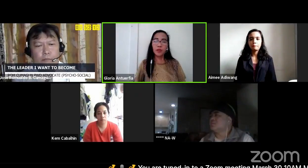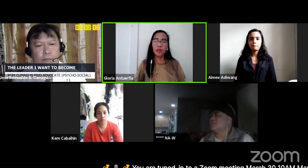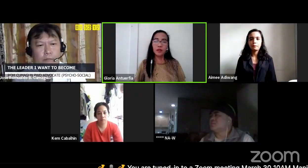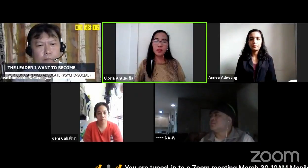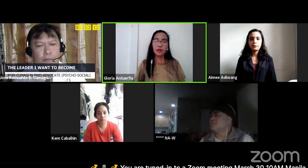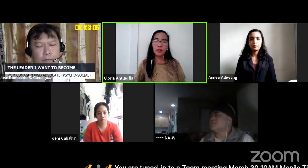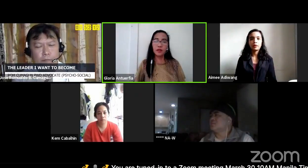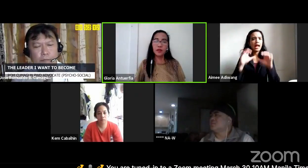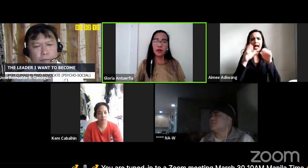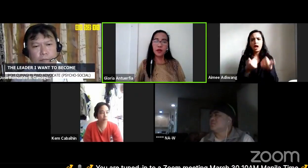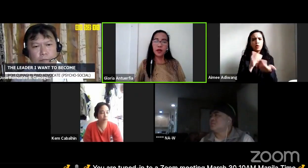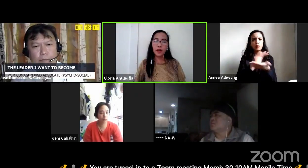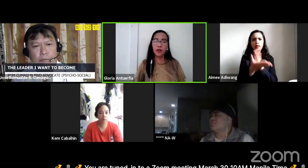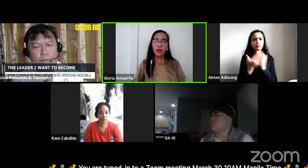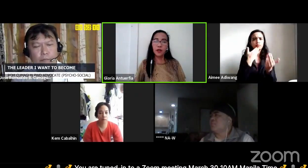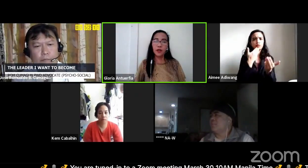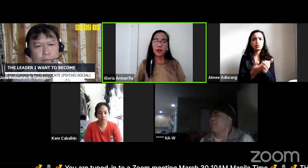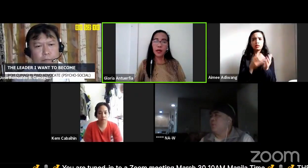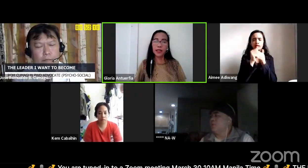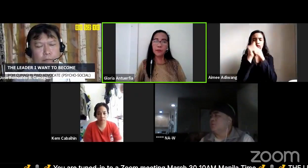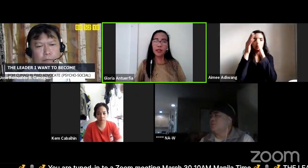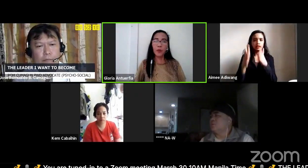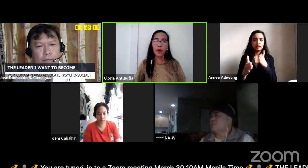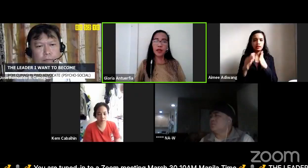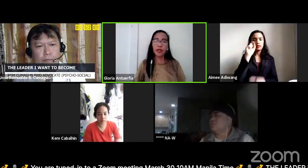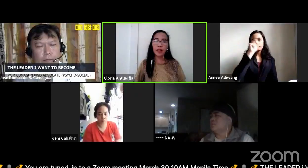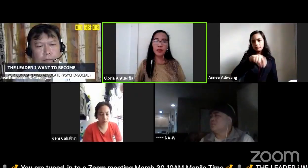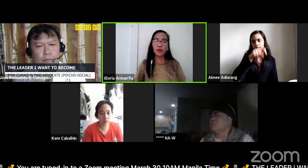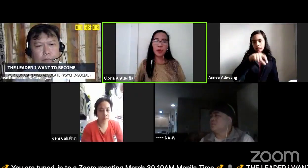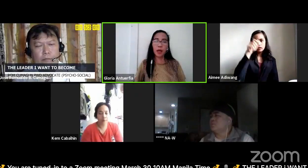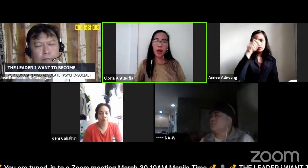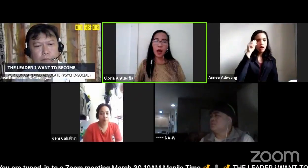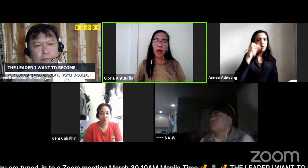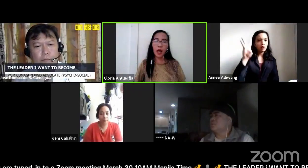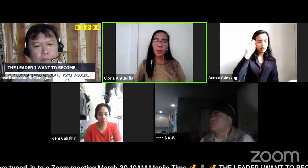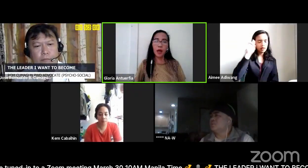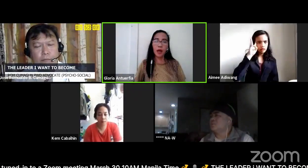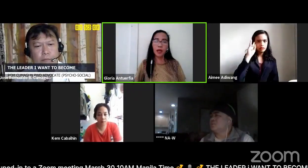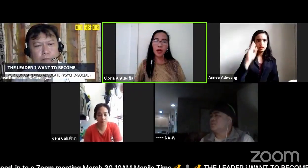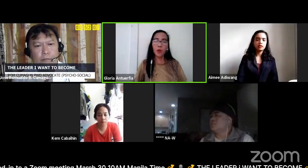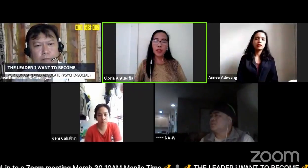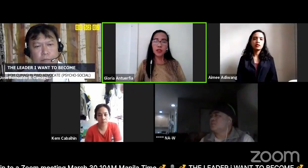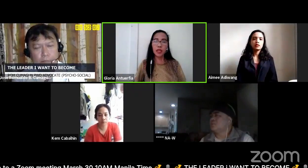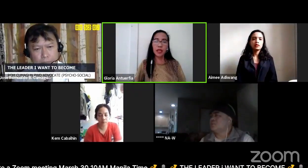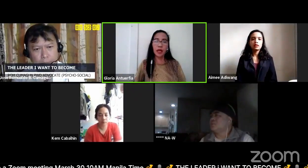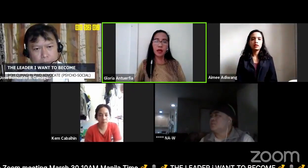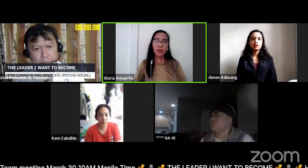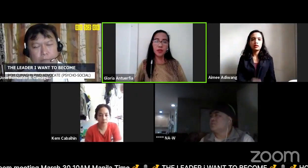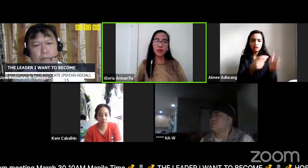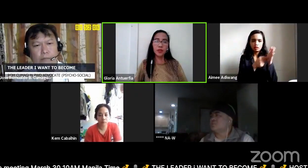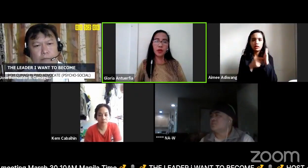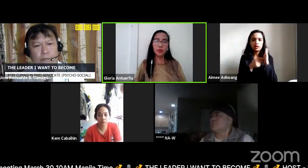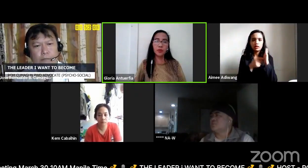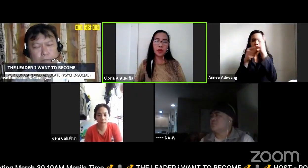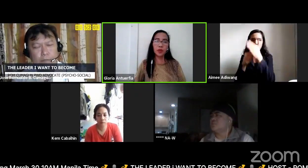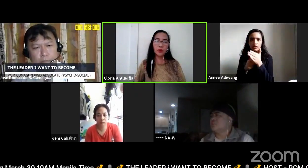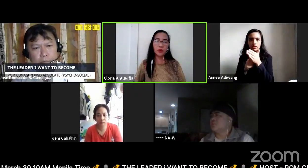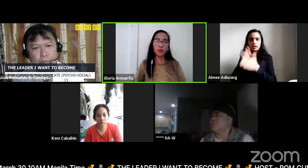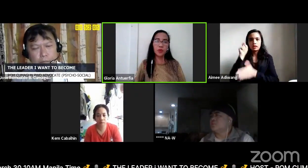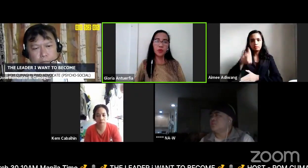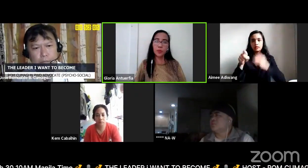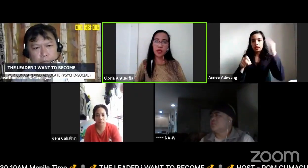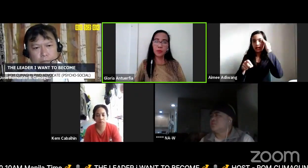to be a good leader, you dapat aware ka din dun sa mga request nila na you should know how